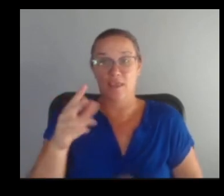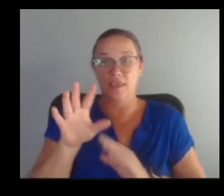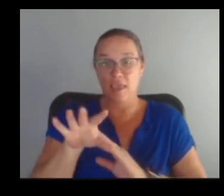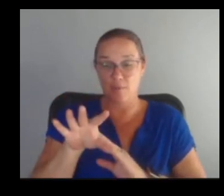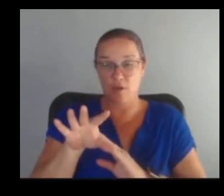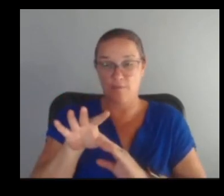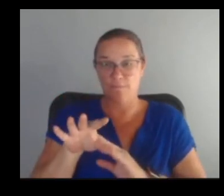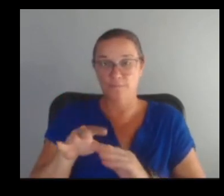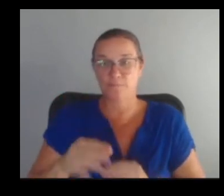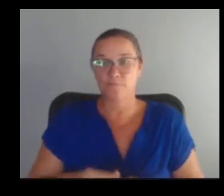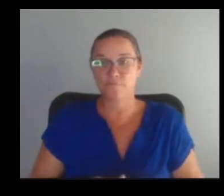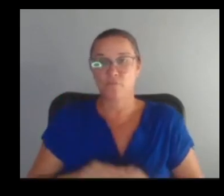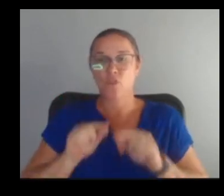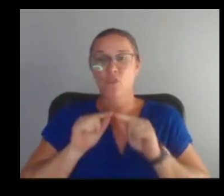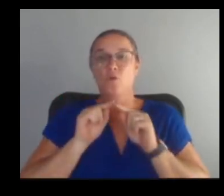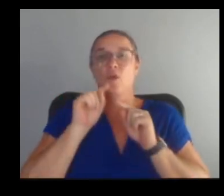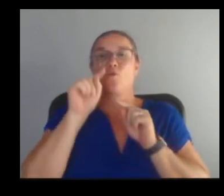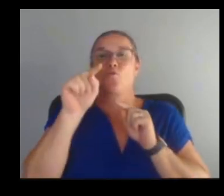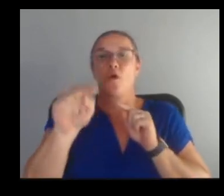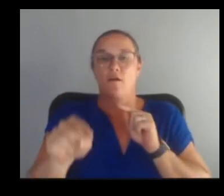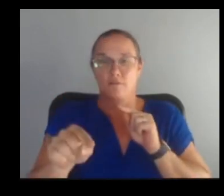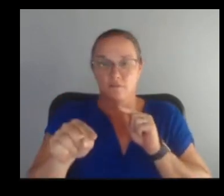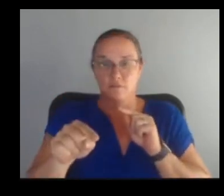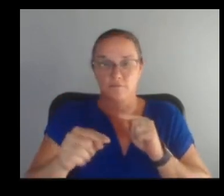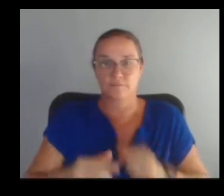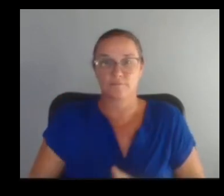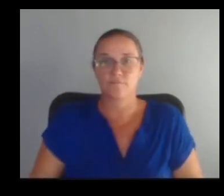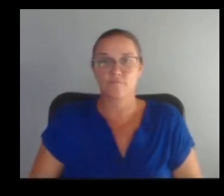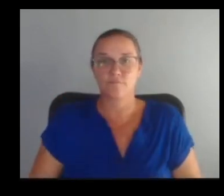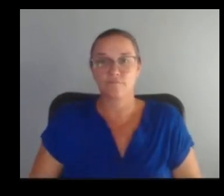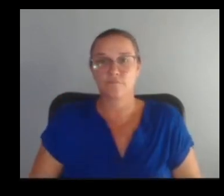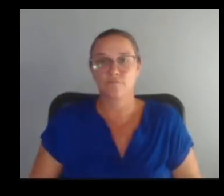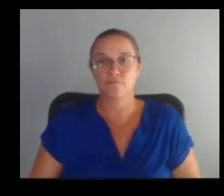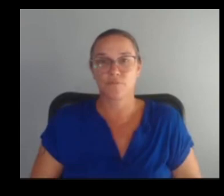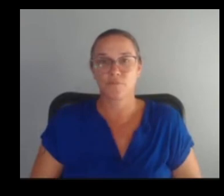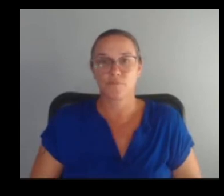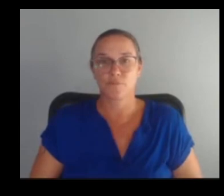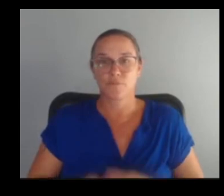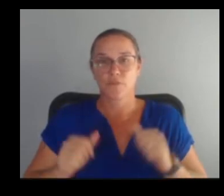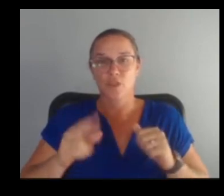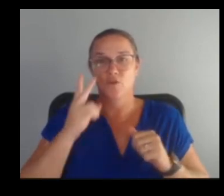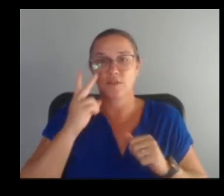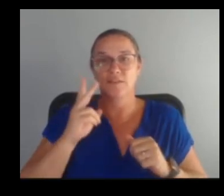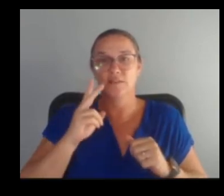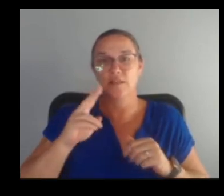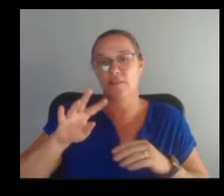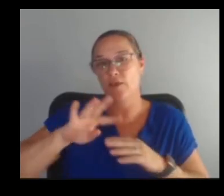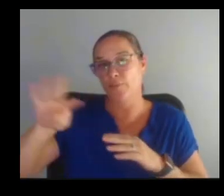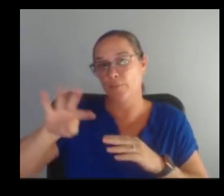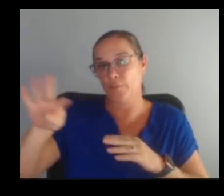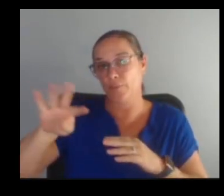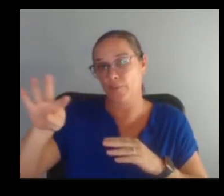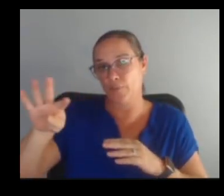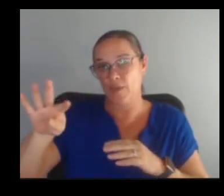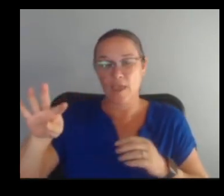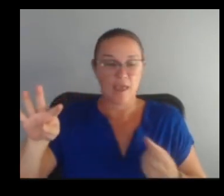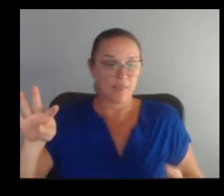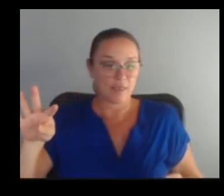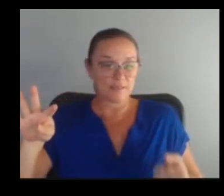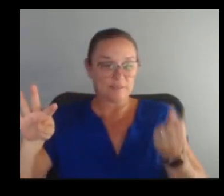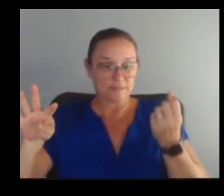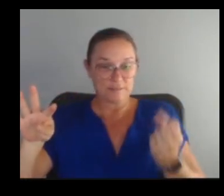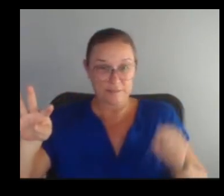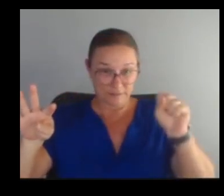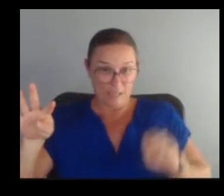looking across, here's a north vent with its fountain shooting up, the south vent oozing out, and then our intermediate vents popping